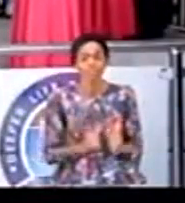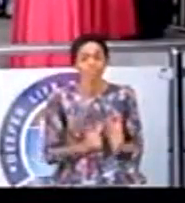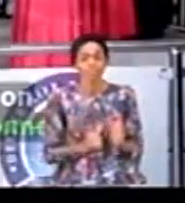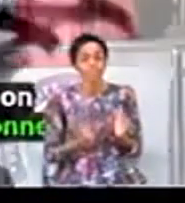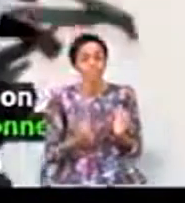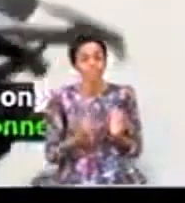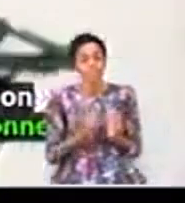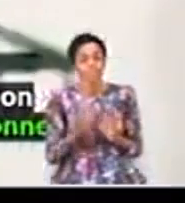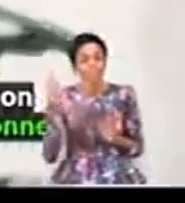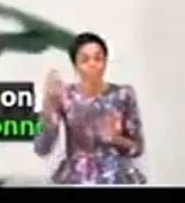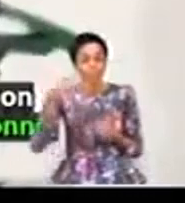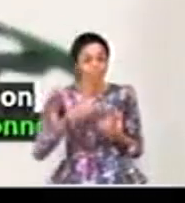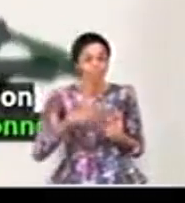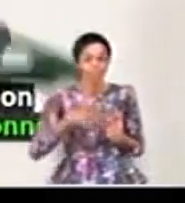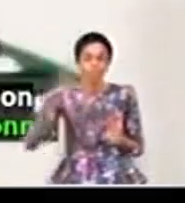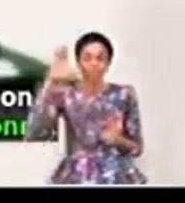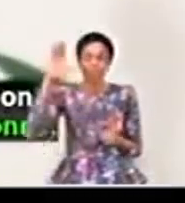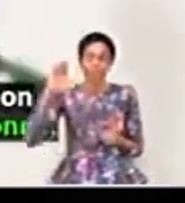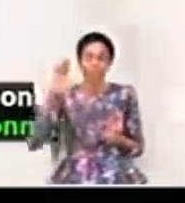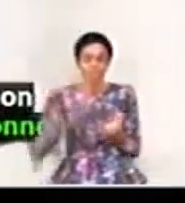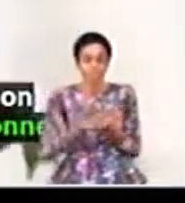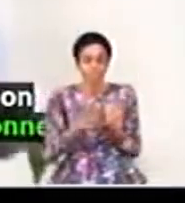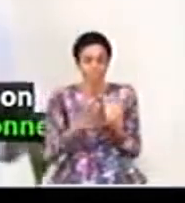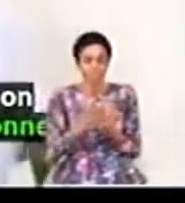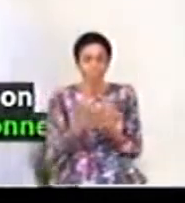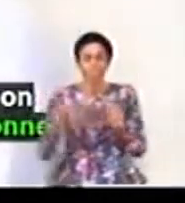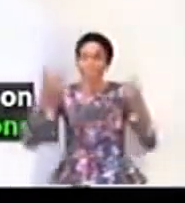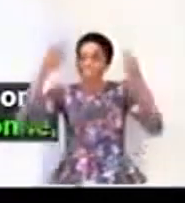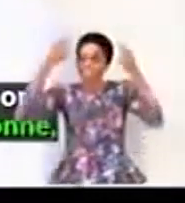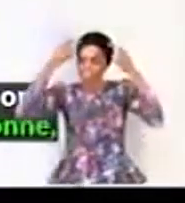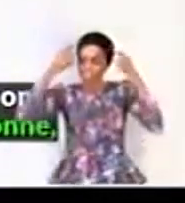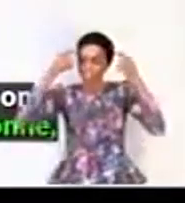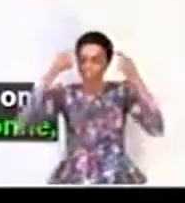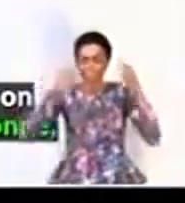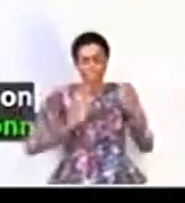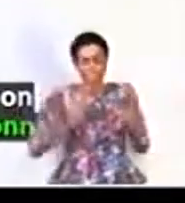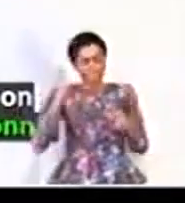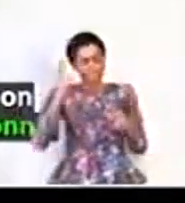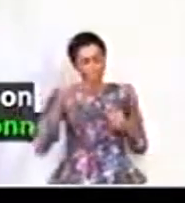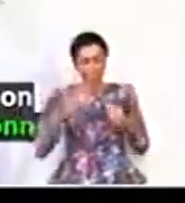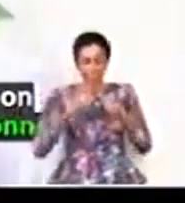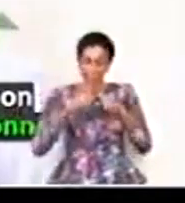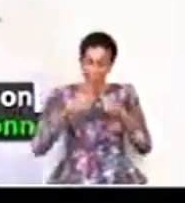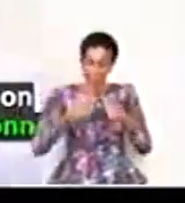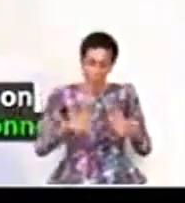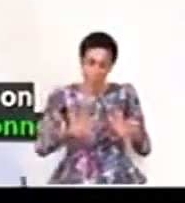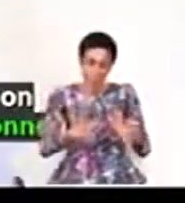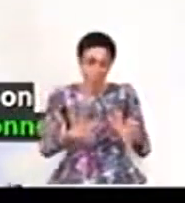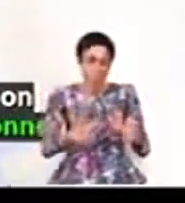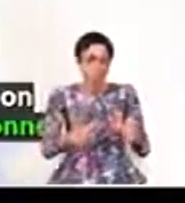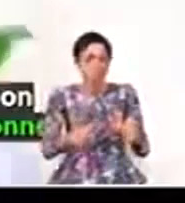on, until my cross becomes a crown. I'll carry